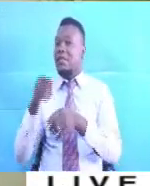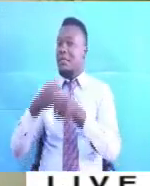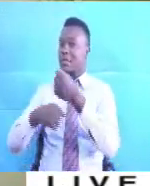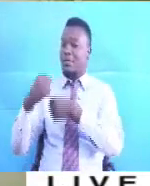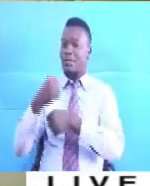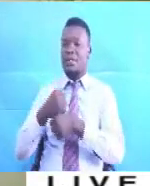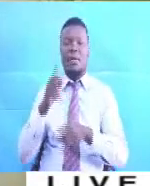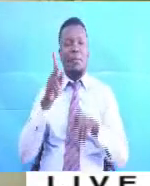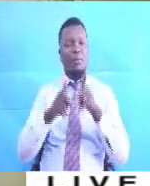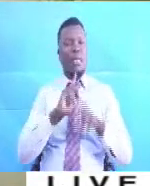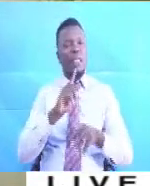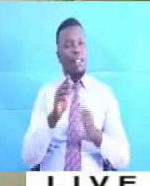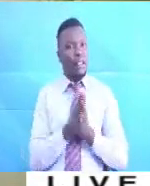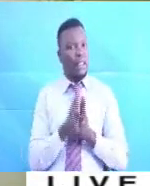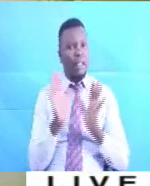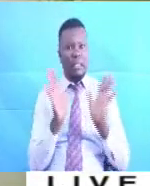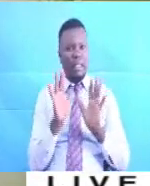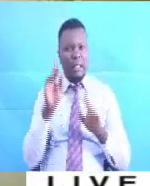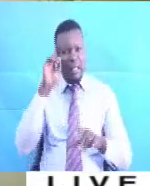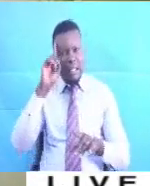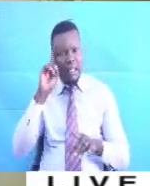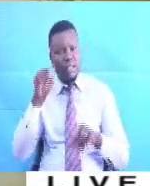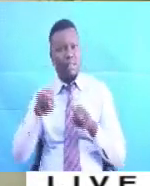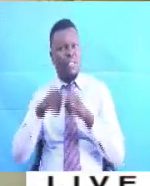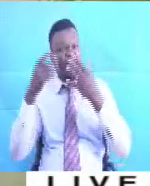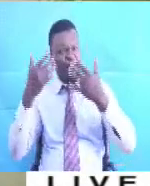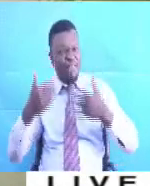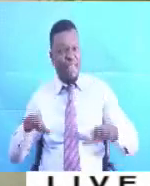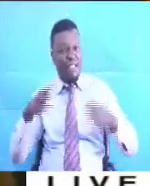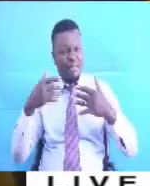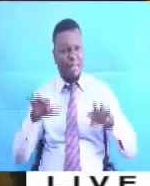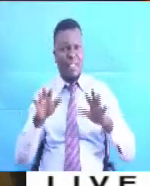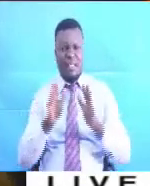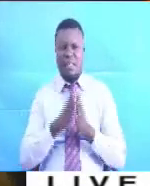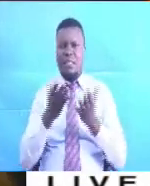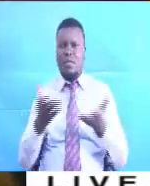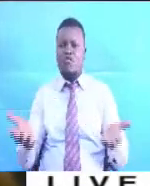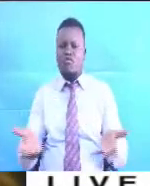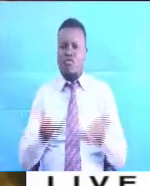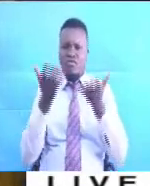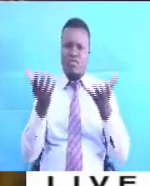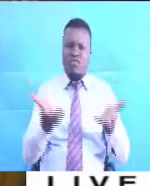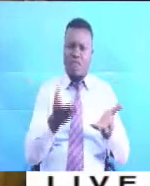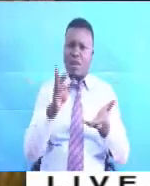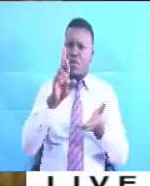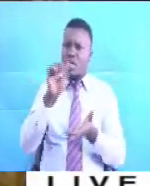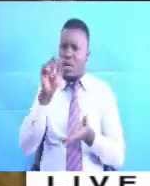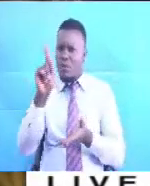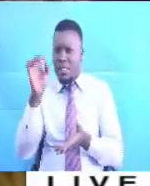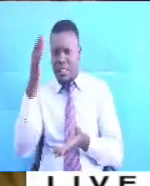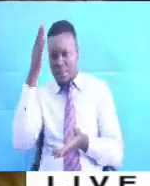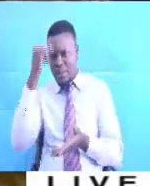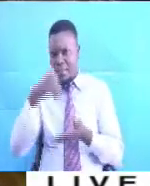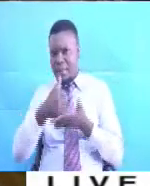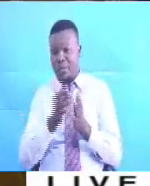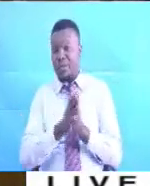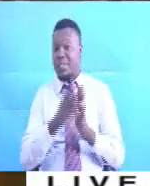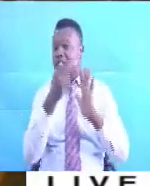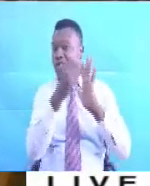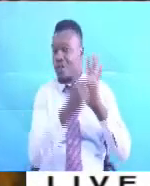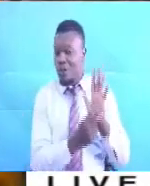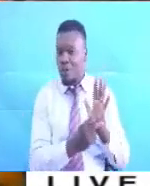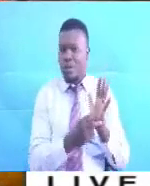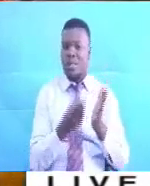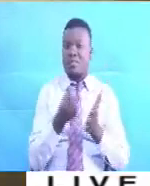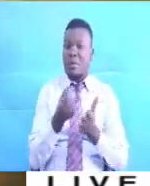Officials warned that they did not think they were finished raising rates, despite signs that price increases